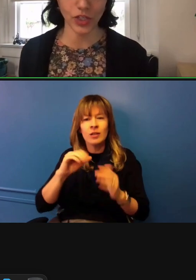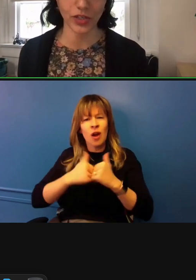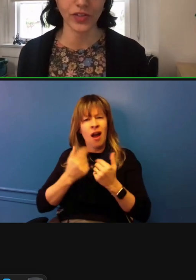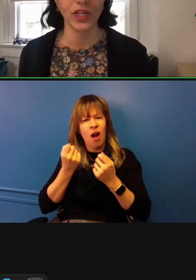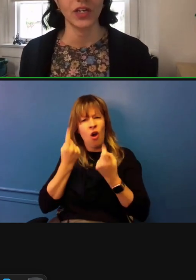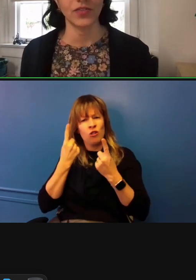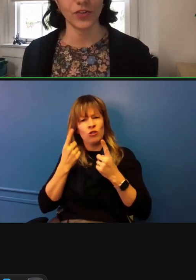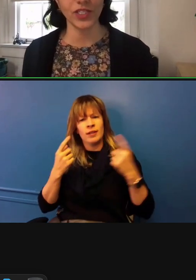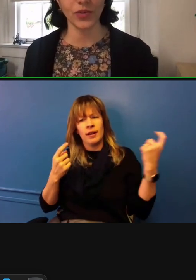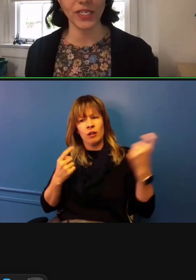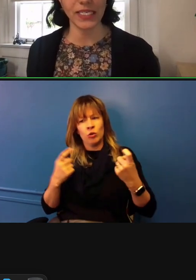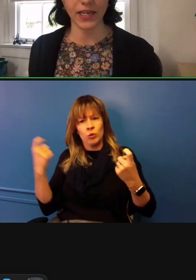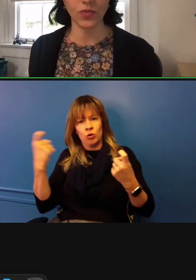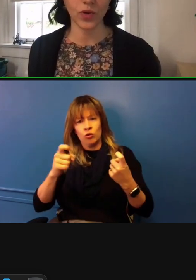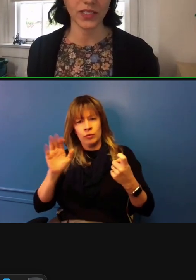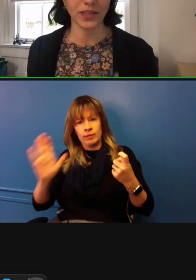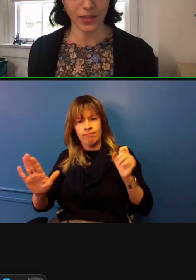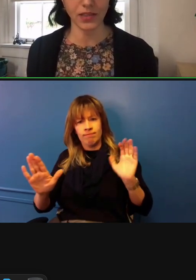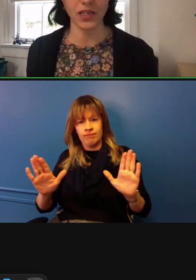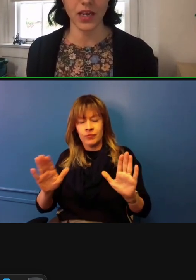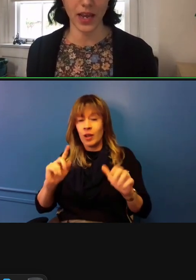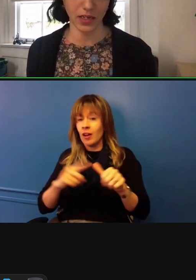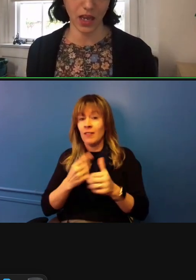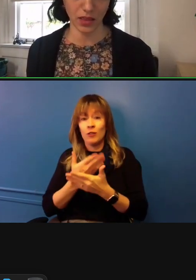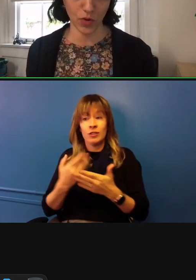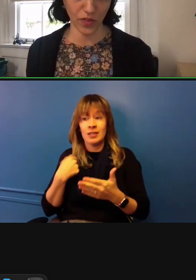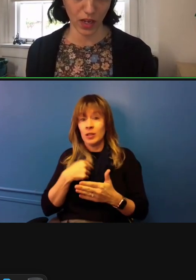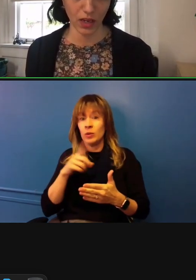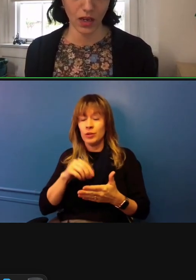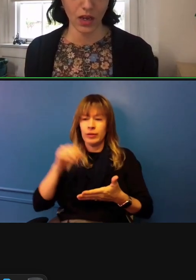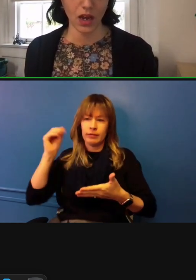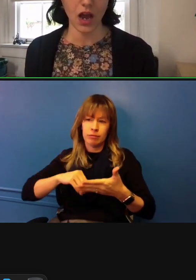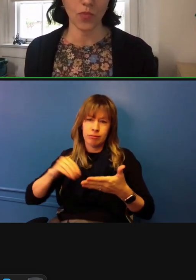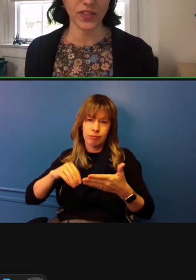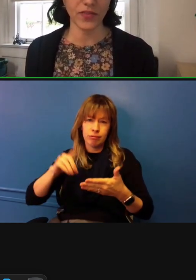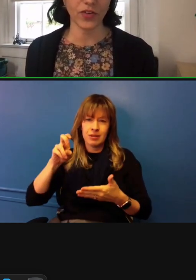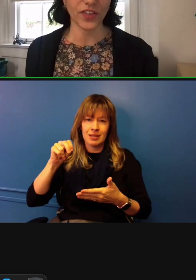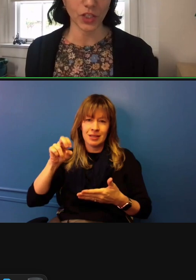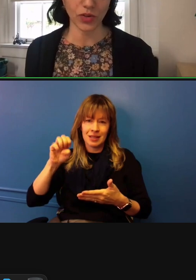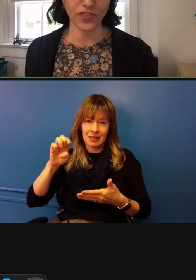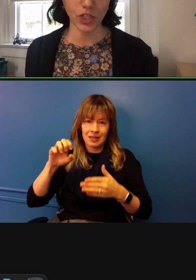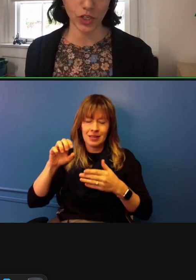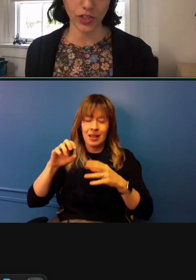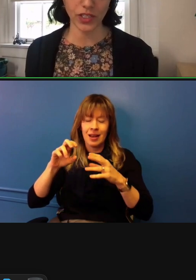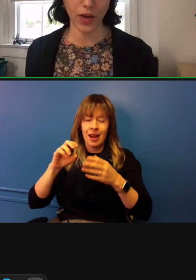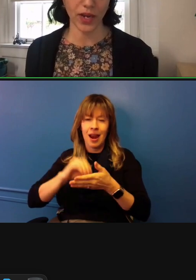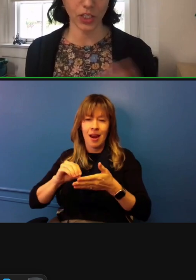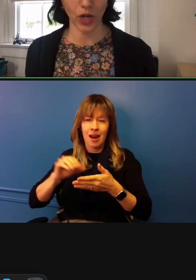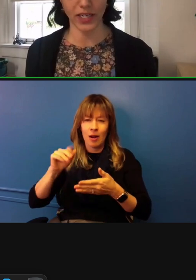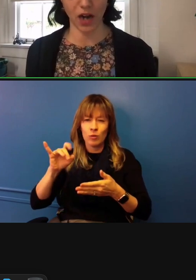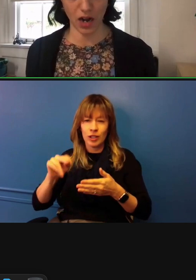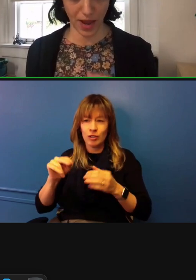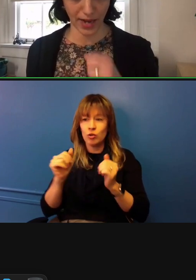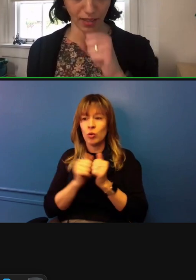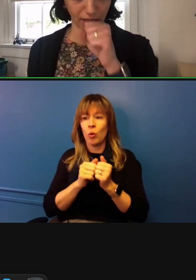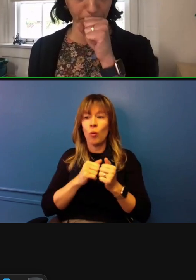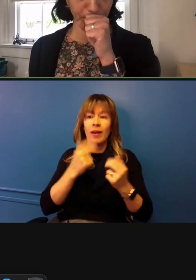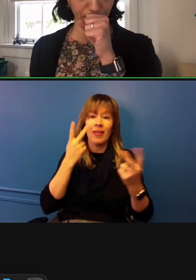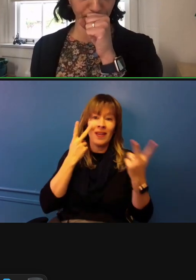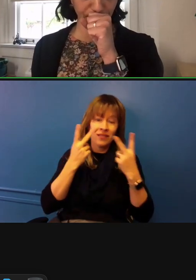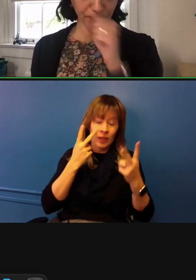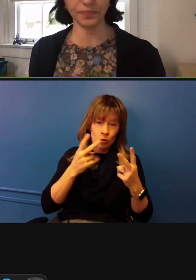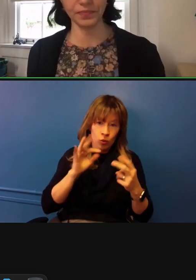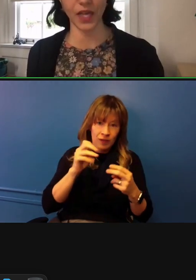different features, the first thing we did was densely annotate the movie with several visual features that we extracted